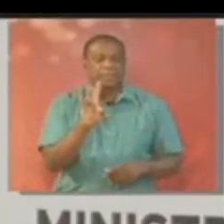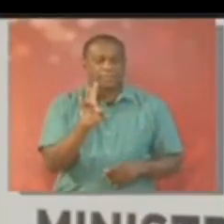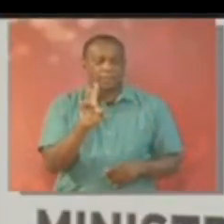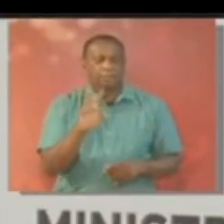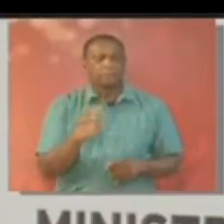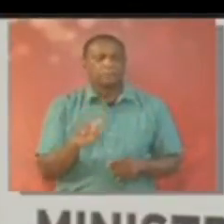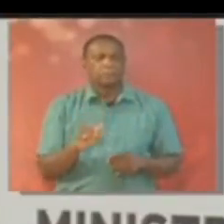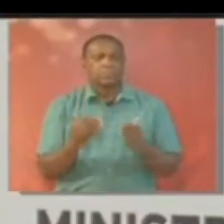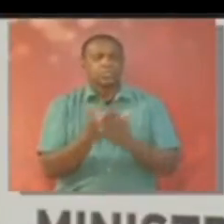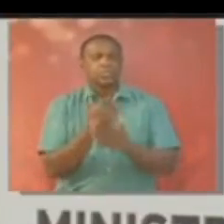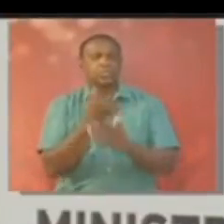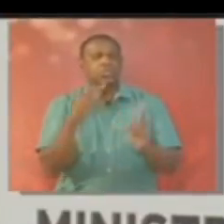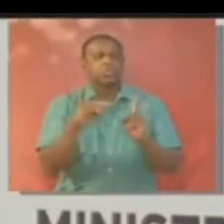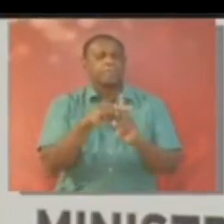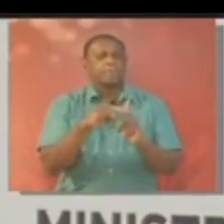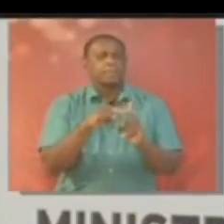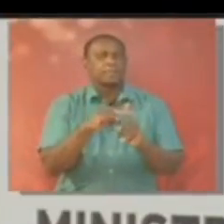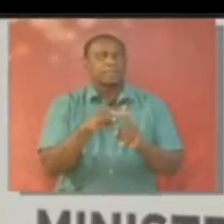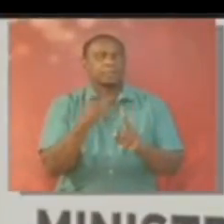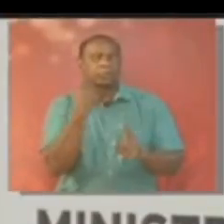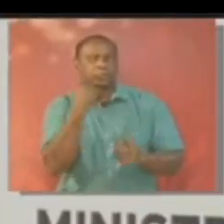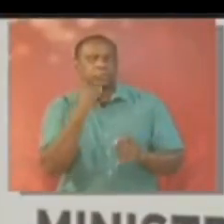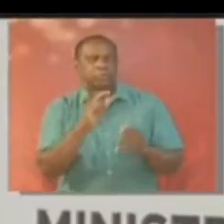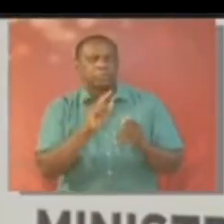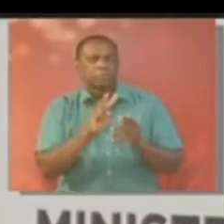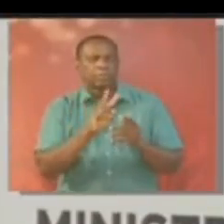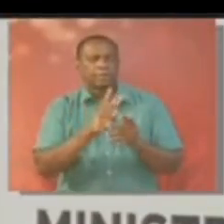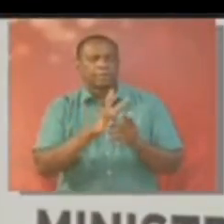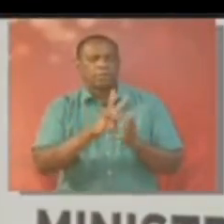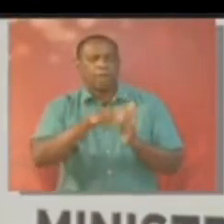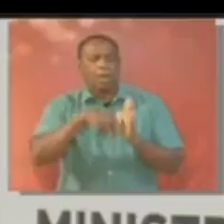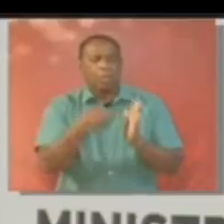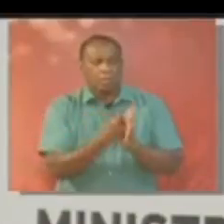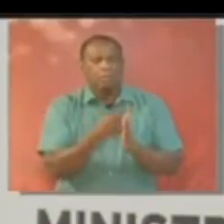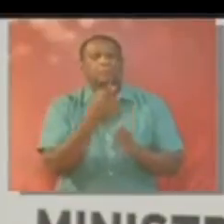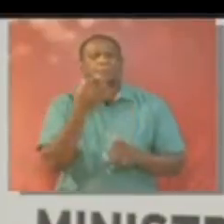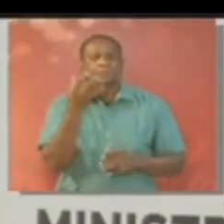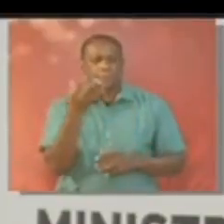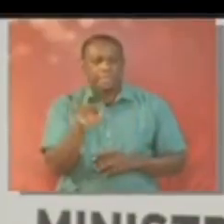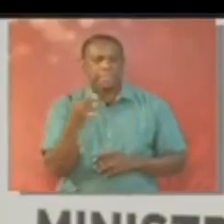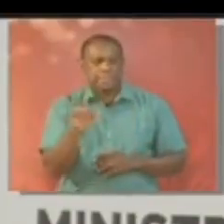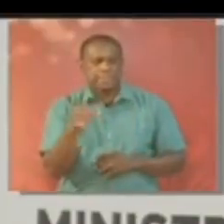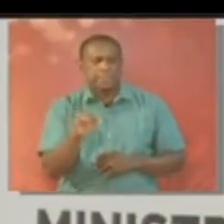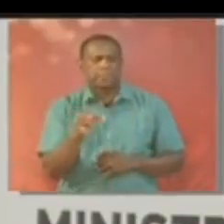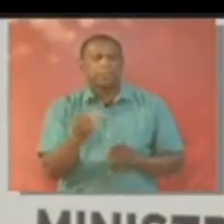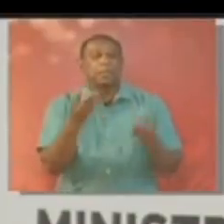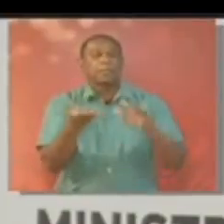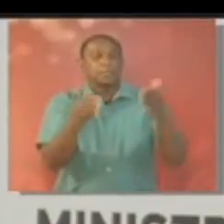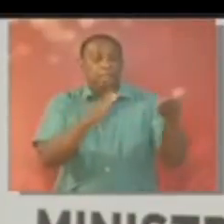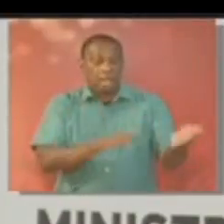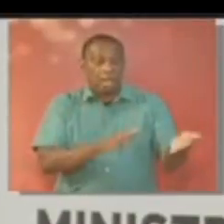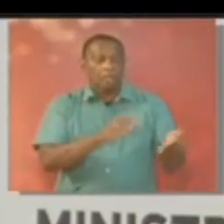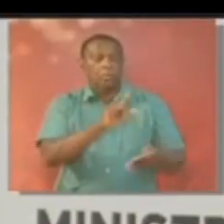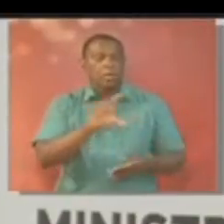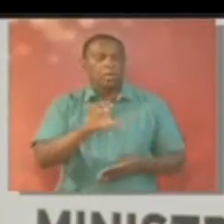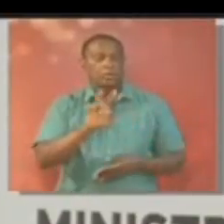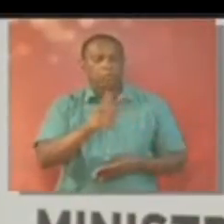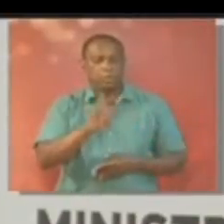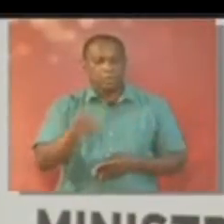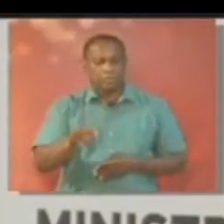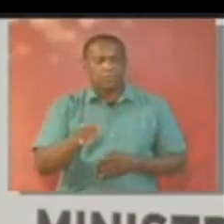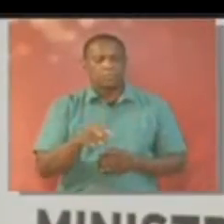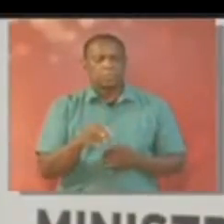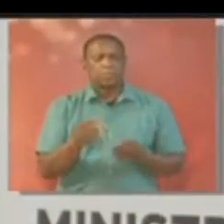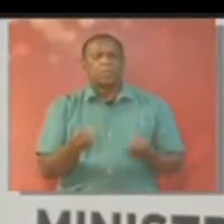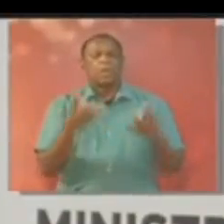positive cases reported in the last 24 hours are 19. Deaths remain at 122. Total hospital